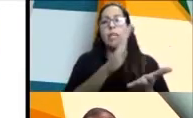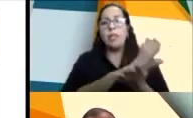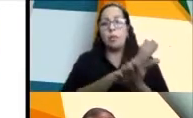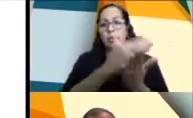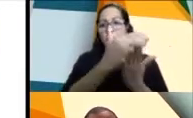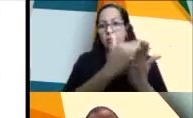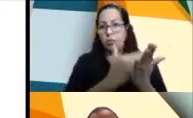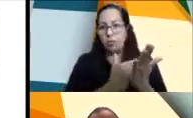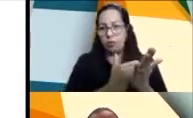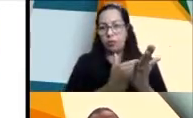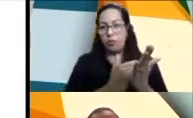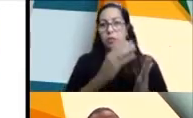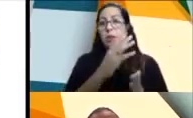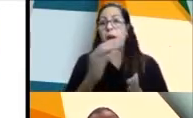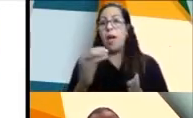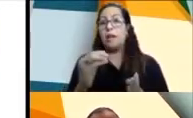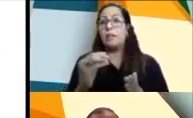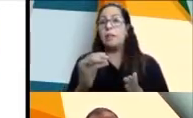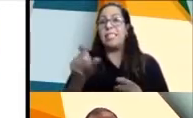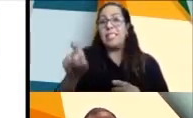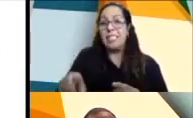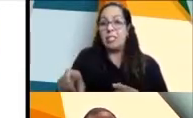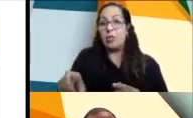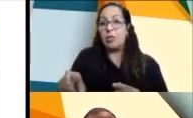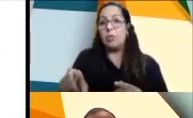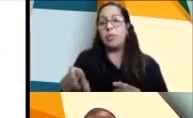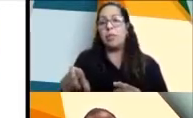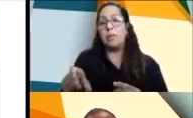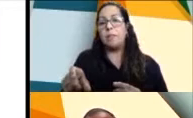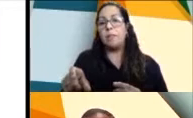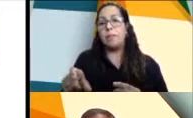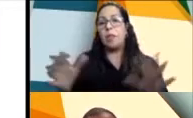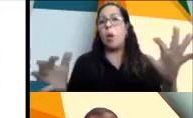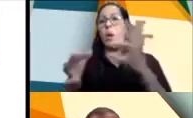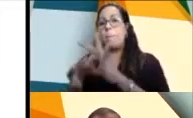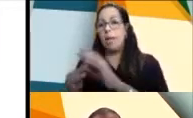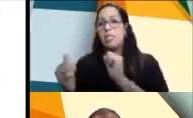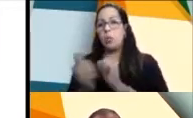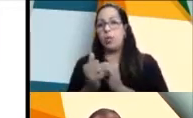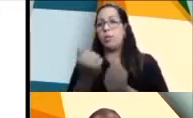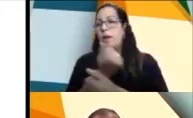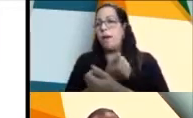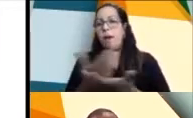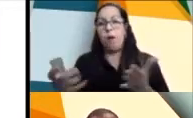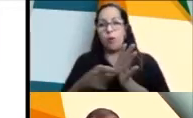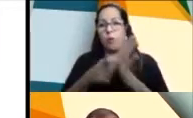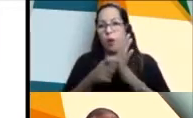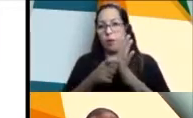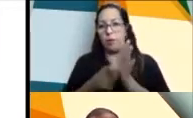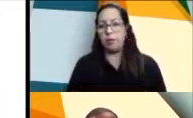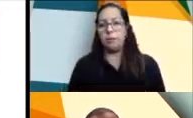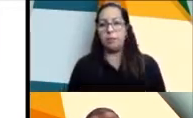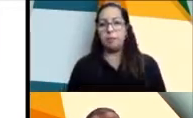all the documentation needs to be in compliance with all requirements. Again, it